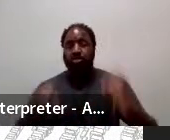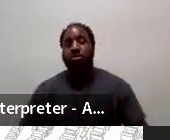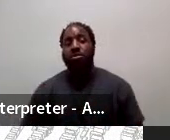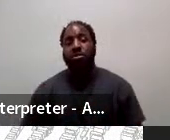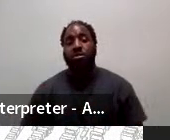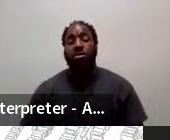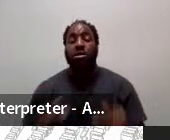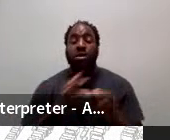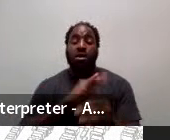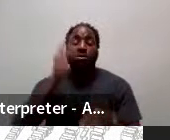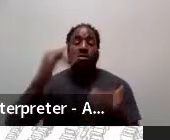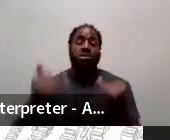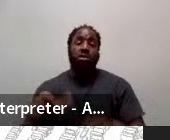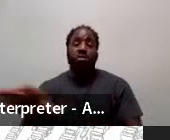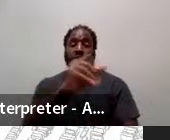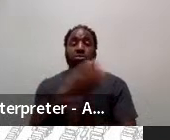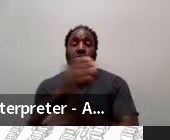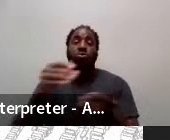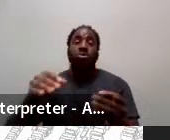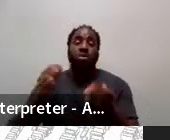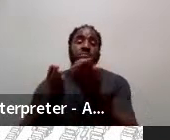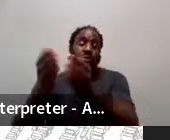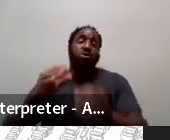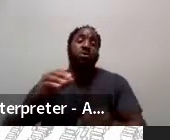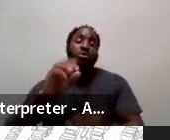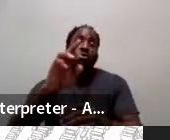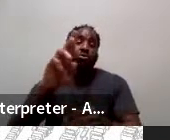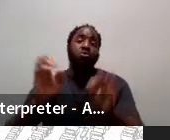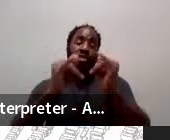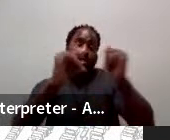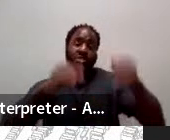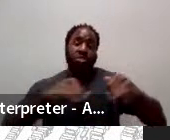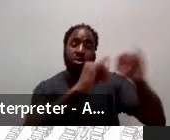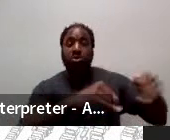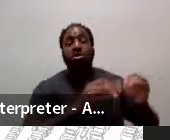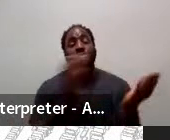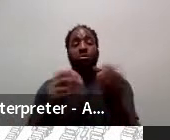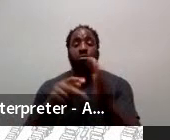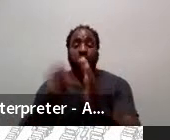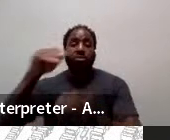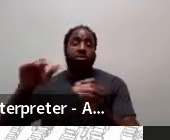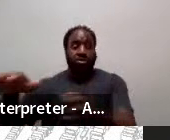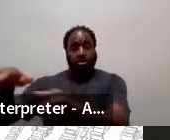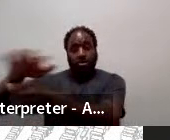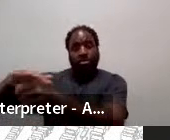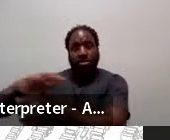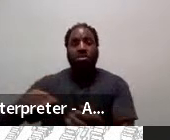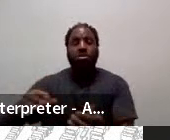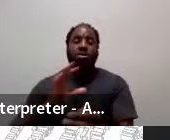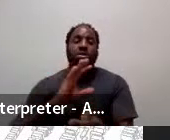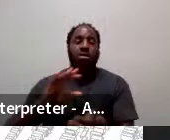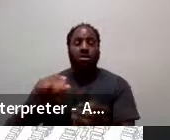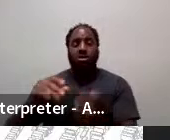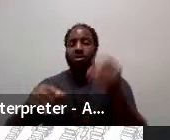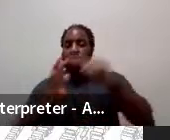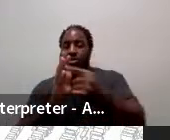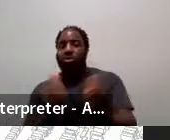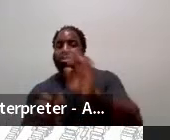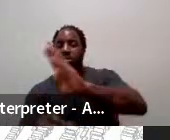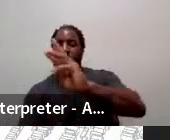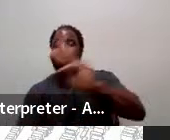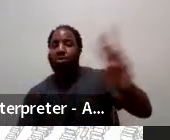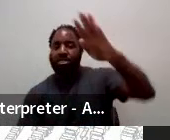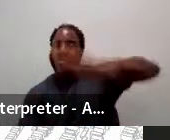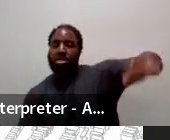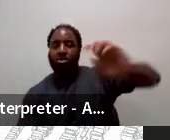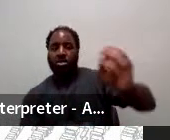I will now step you through the proposed rezoning and what it means for specific areas. And let's start with the section to the west of the new station, centering